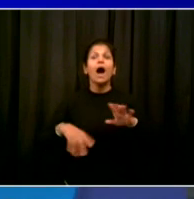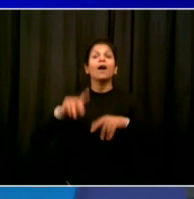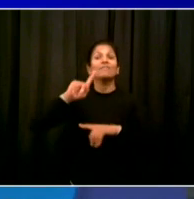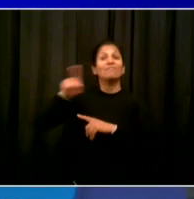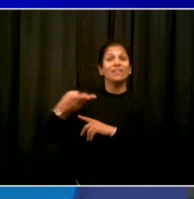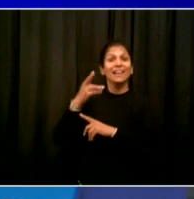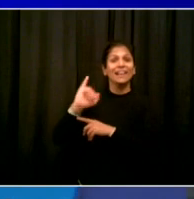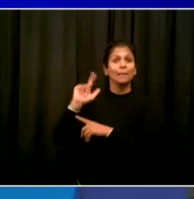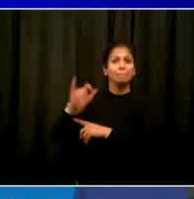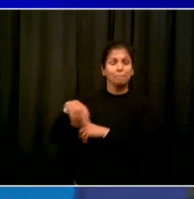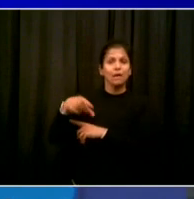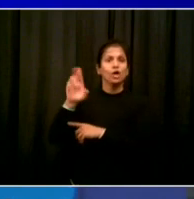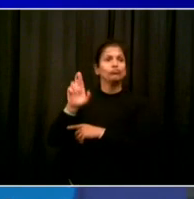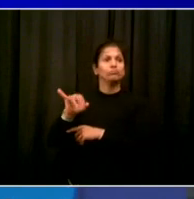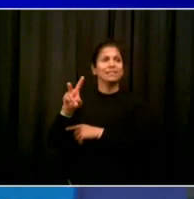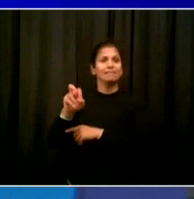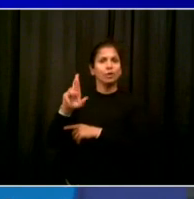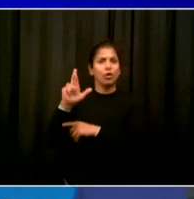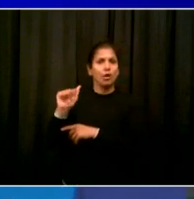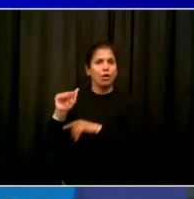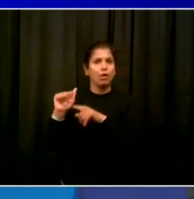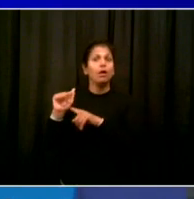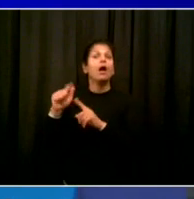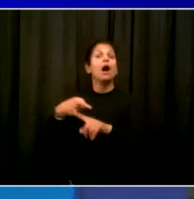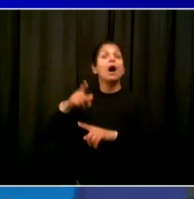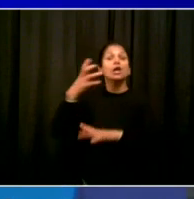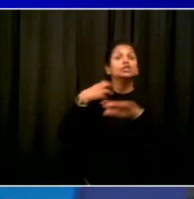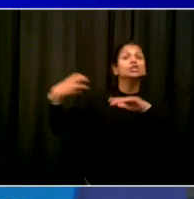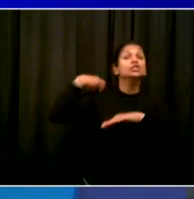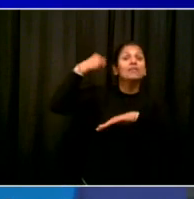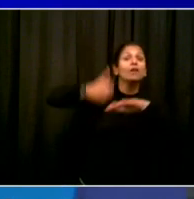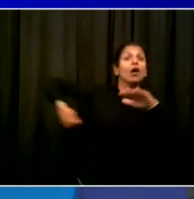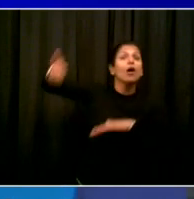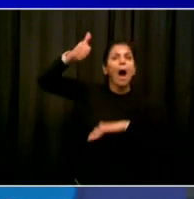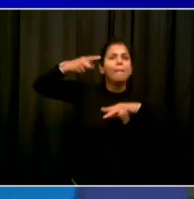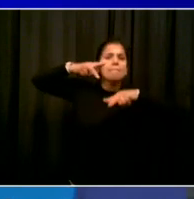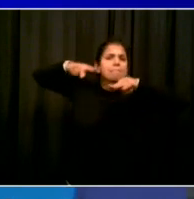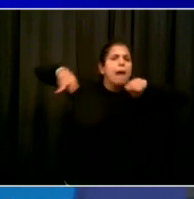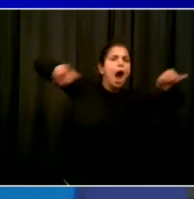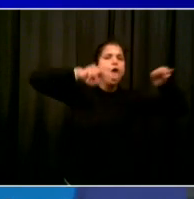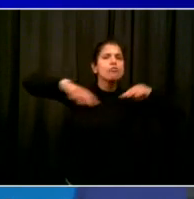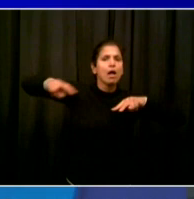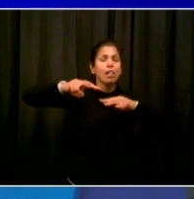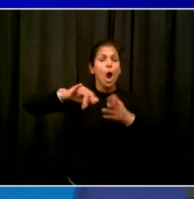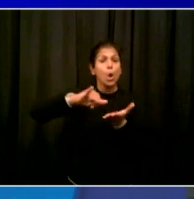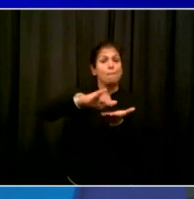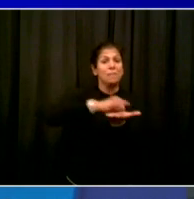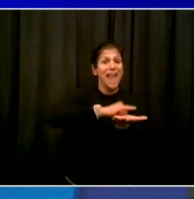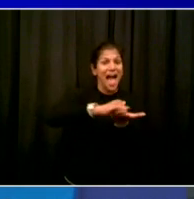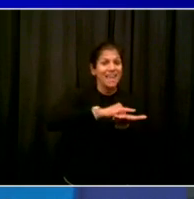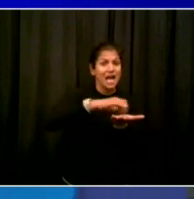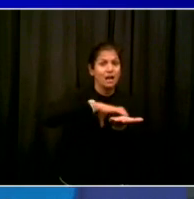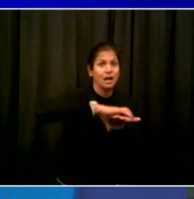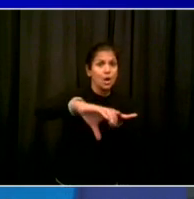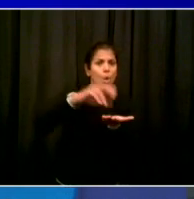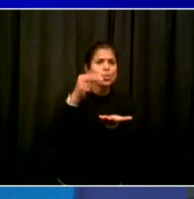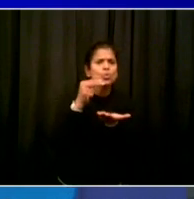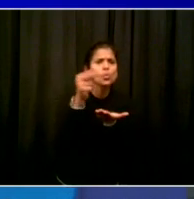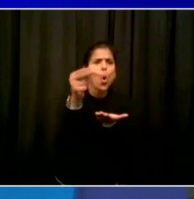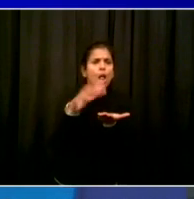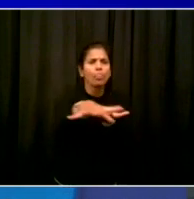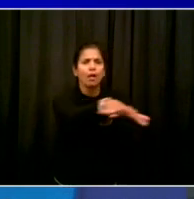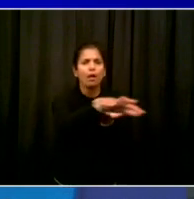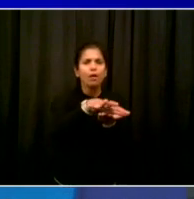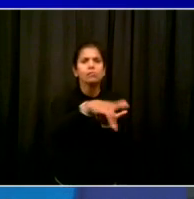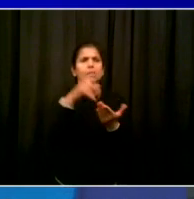Chief, now receiving a 2nd star, Phil Rivera. And as I recite these names, and many of these people I've personally over the